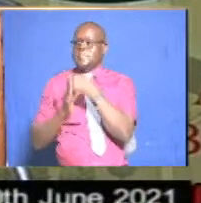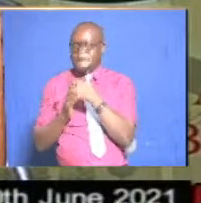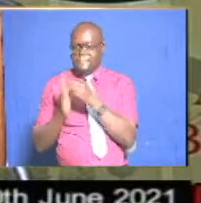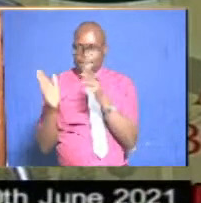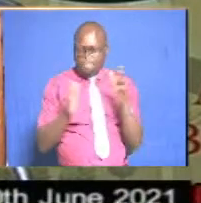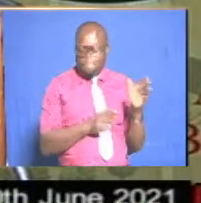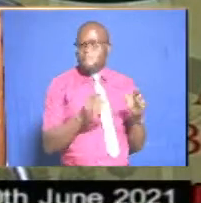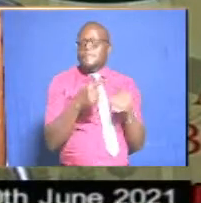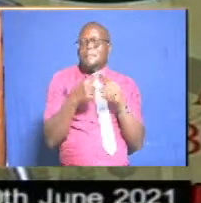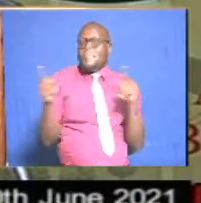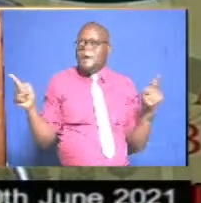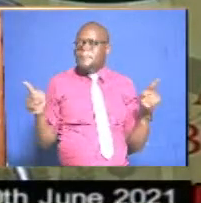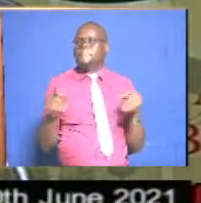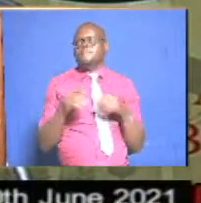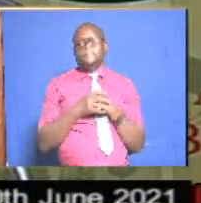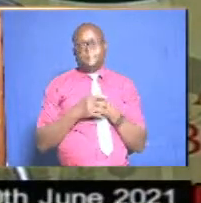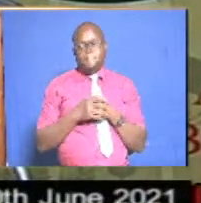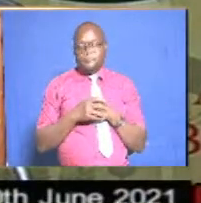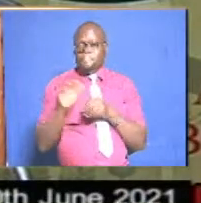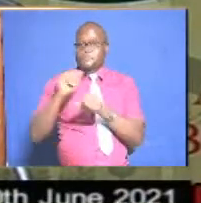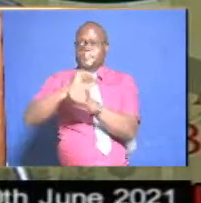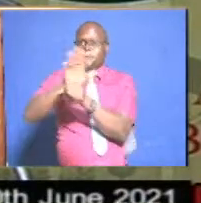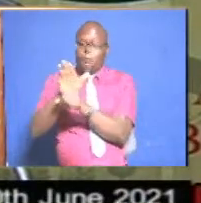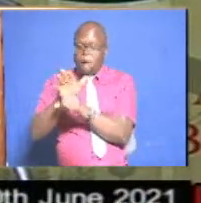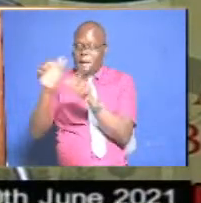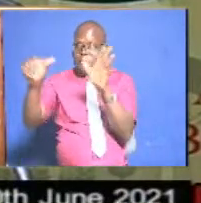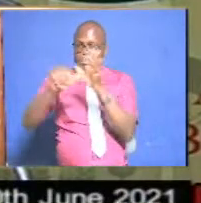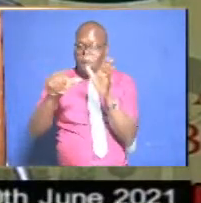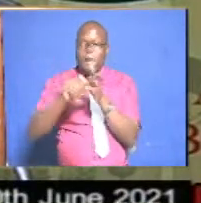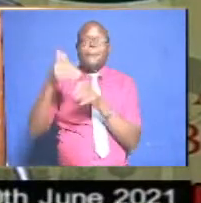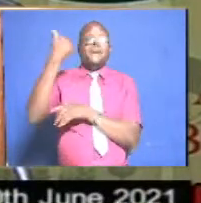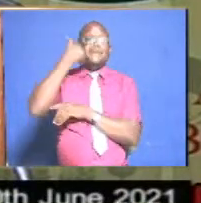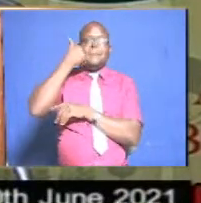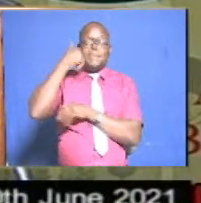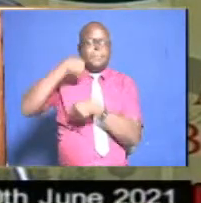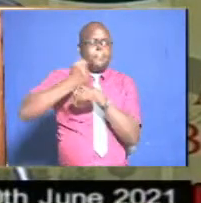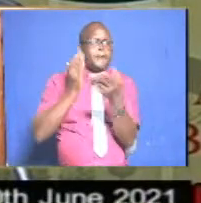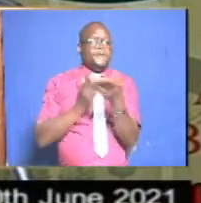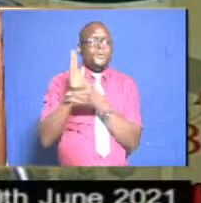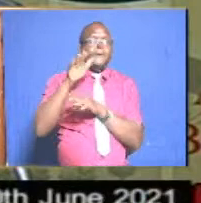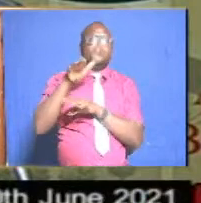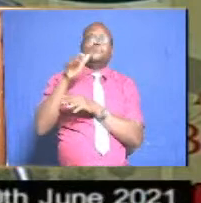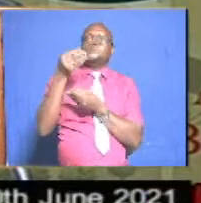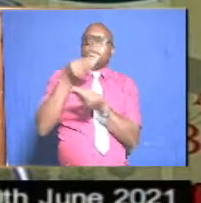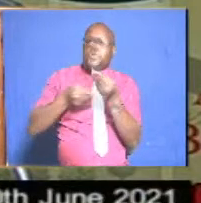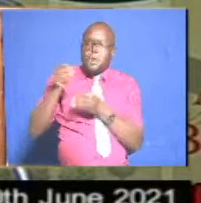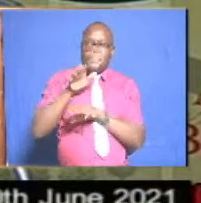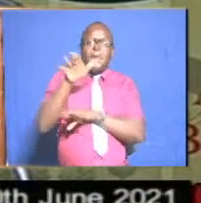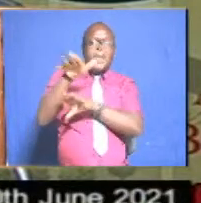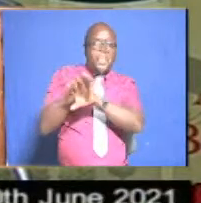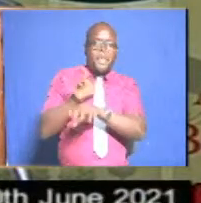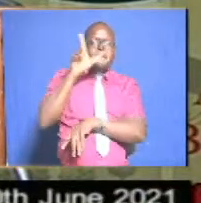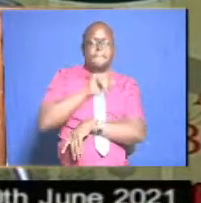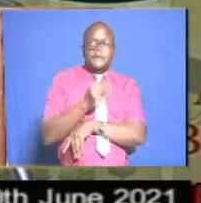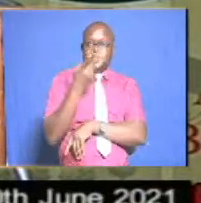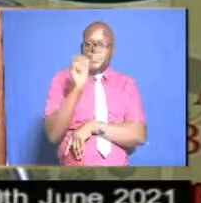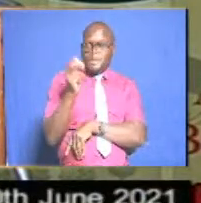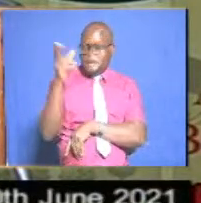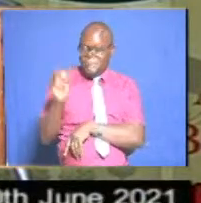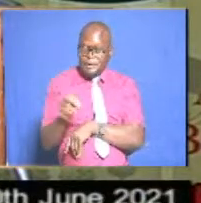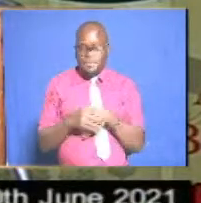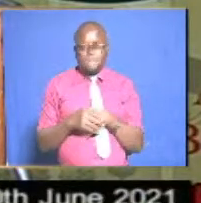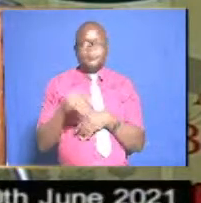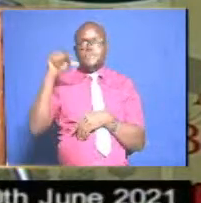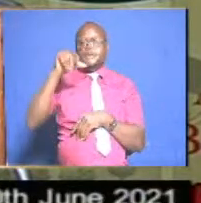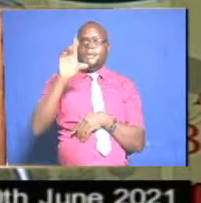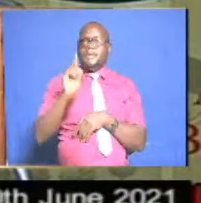However, the onset of the COVID-19 pandemic slowed growth in the year 2020. The GDP per